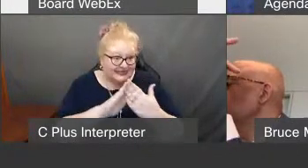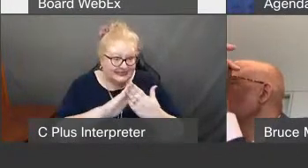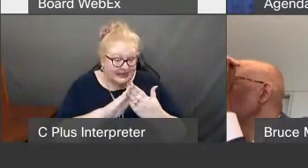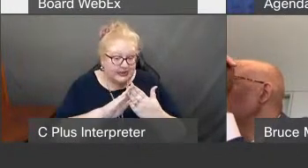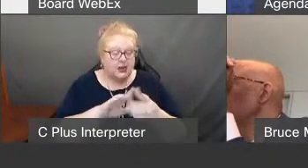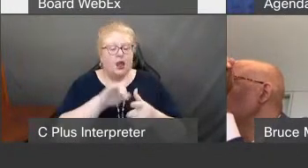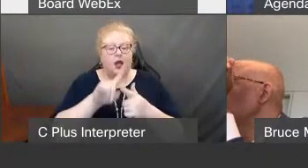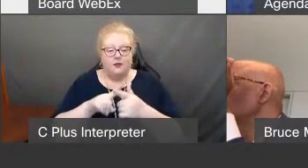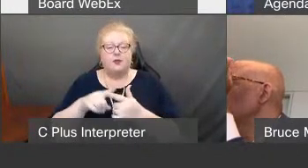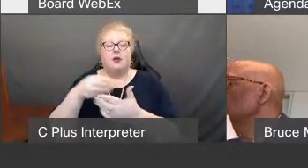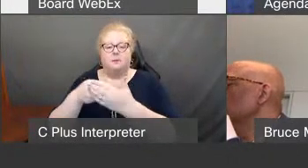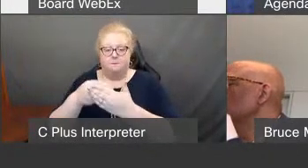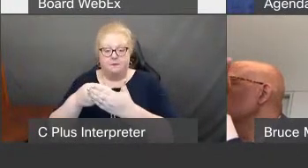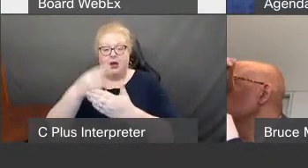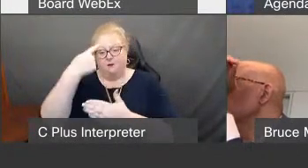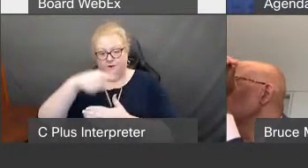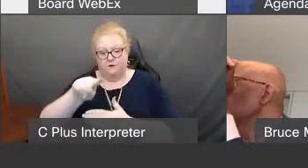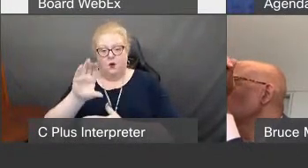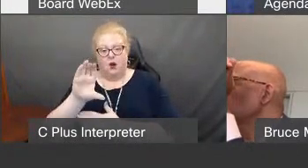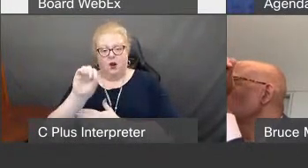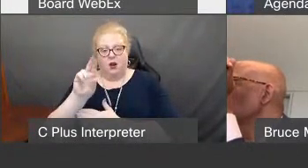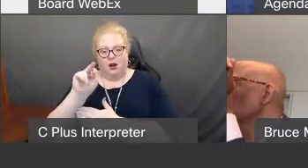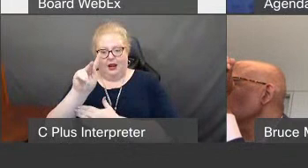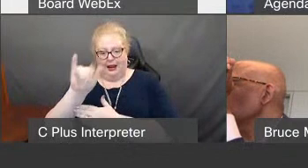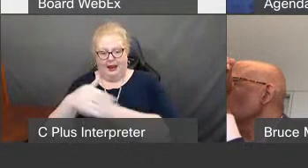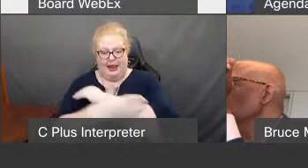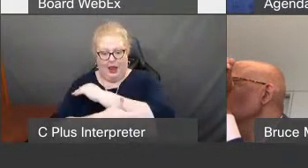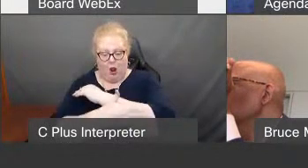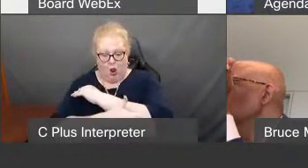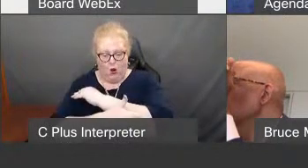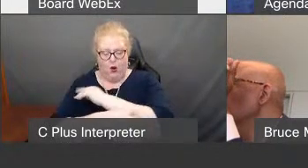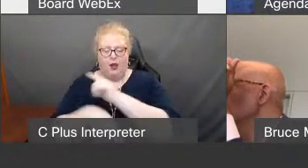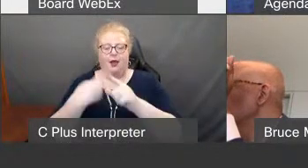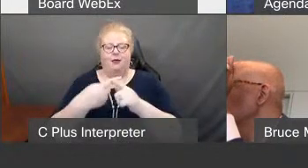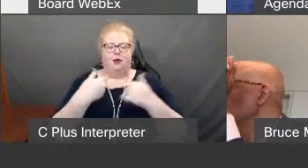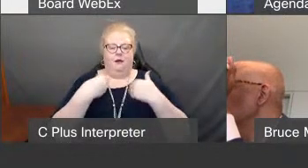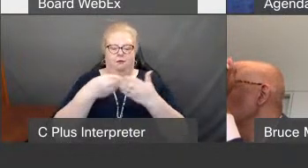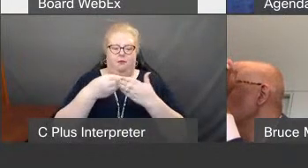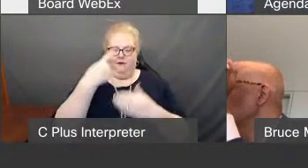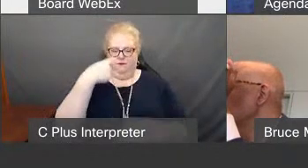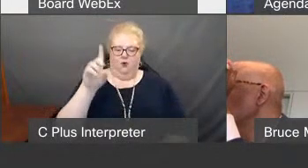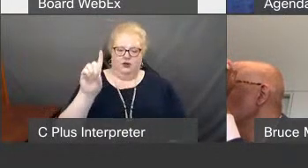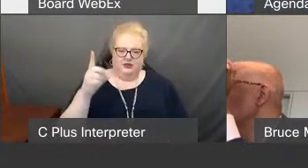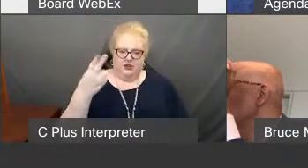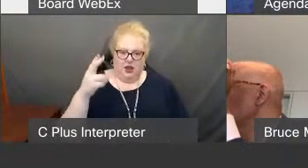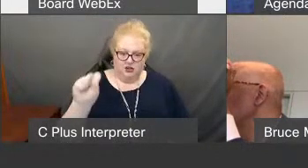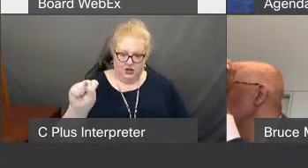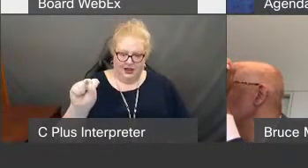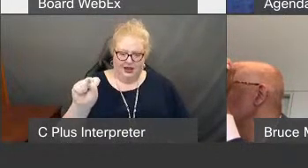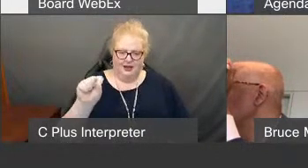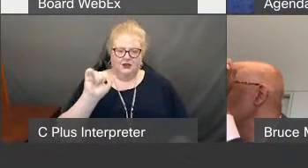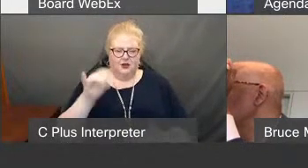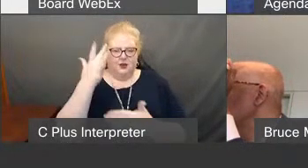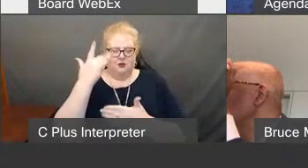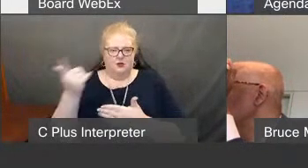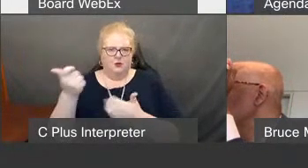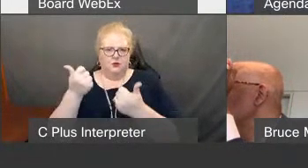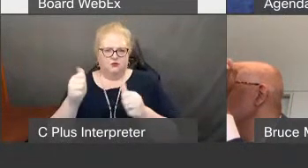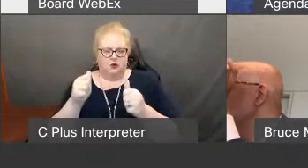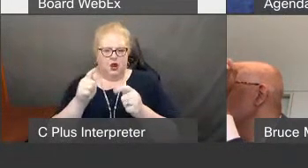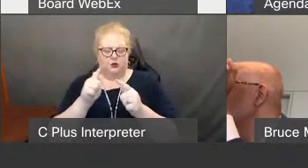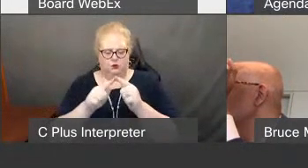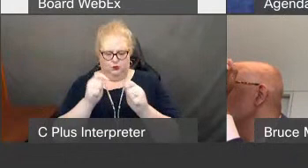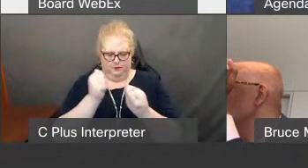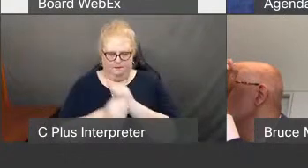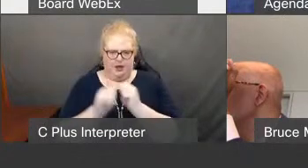through the county. I think also some dollars that go through DHS, which was the impetus for us trying to pass a resolution